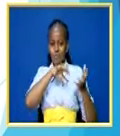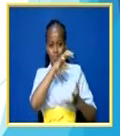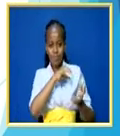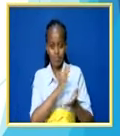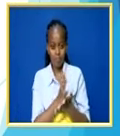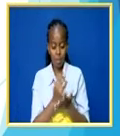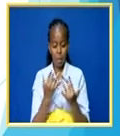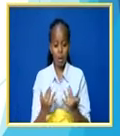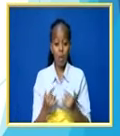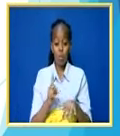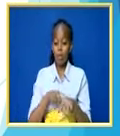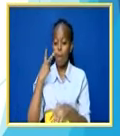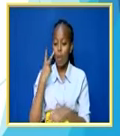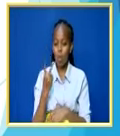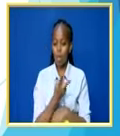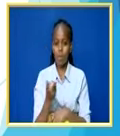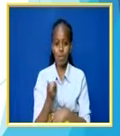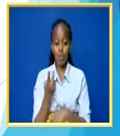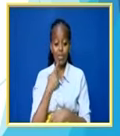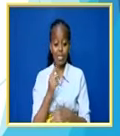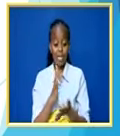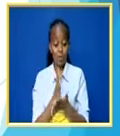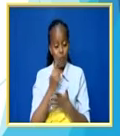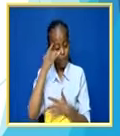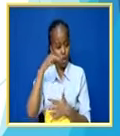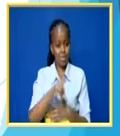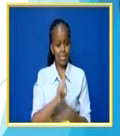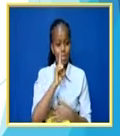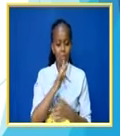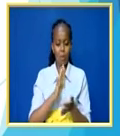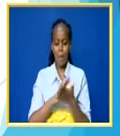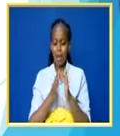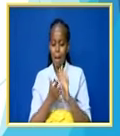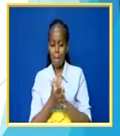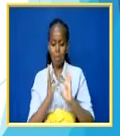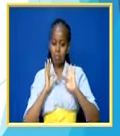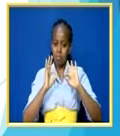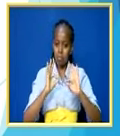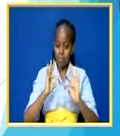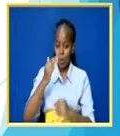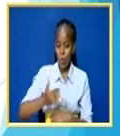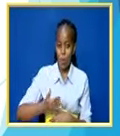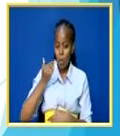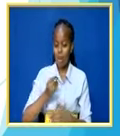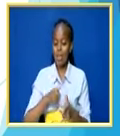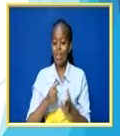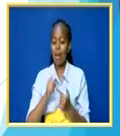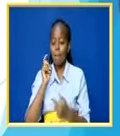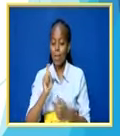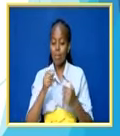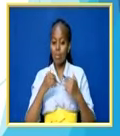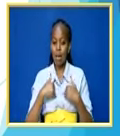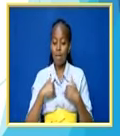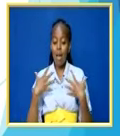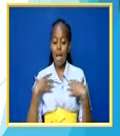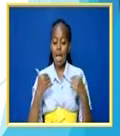So, when you look at them, you've told me, for you to be told every time you look smart, mm-hmm. they are healthy habits that you